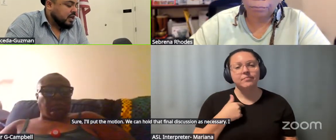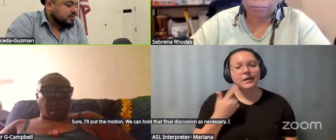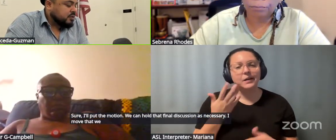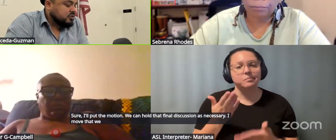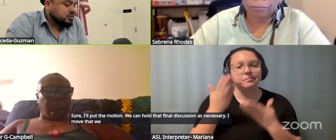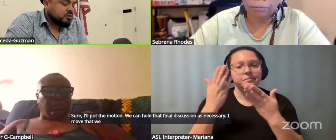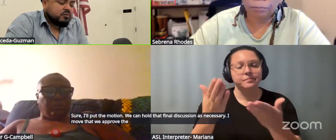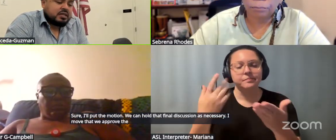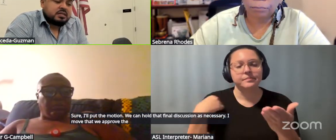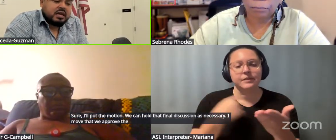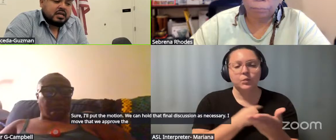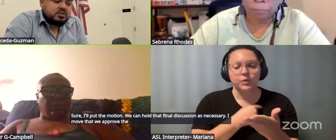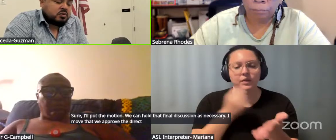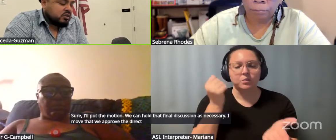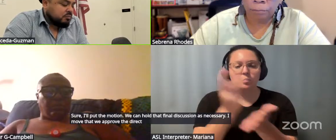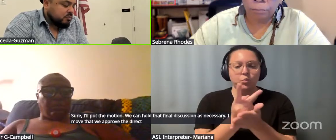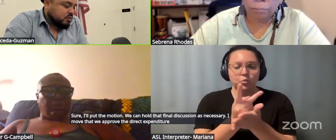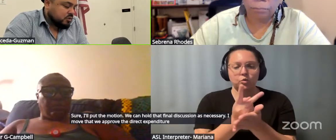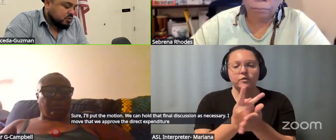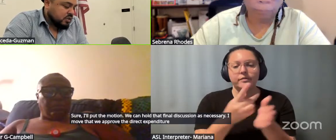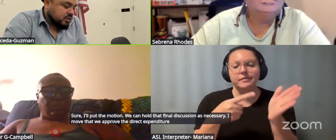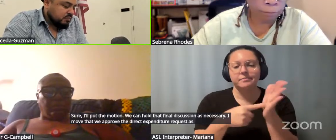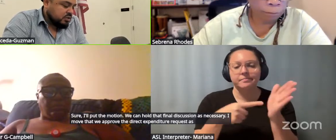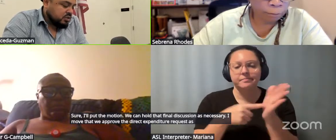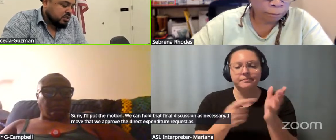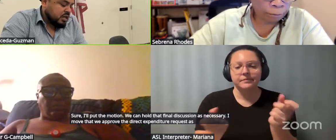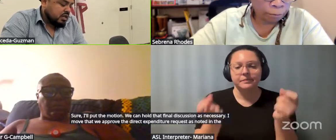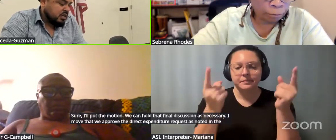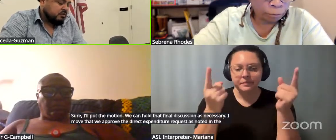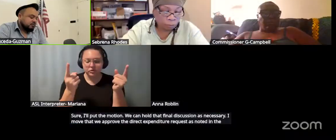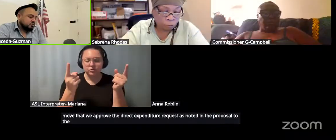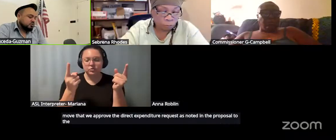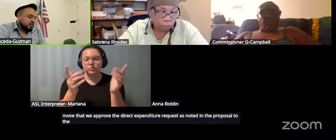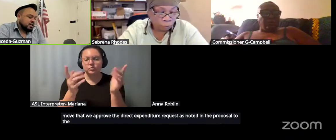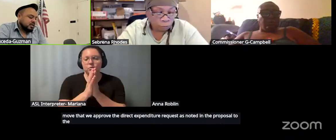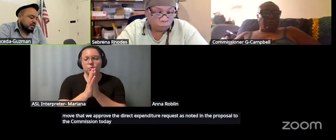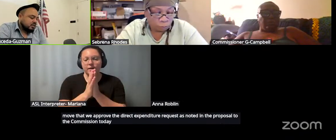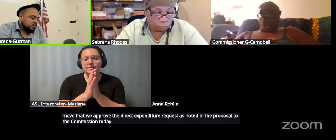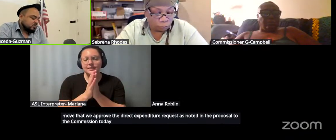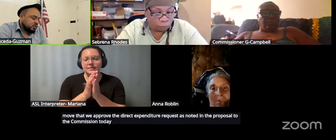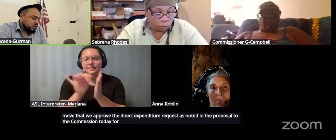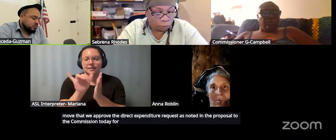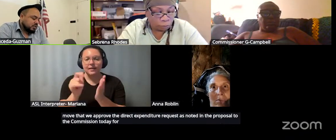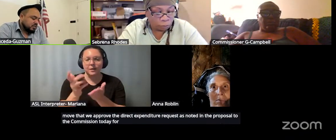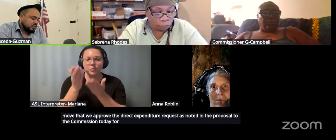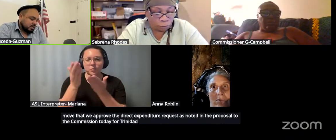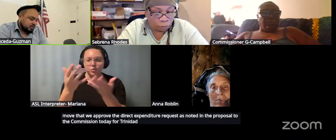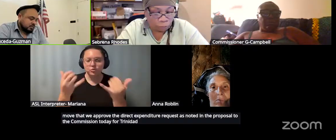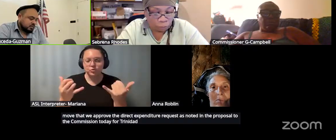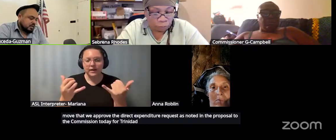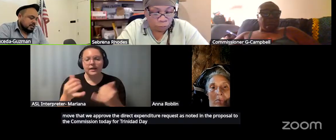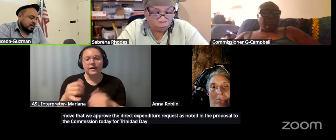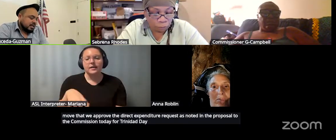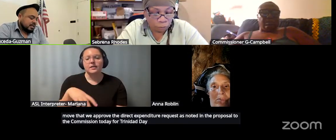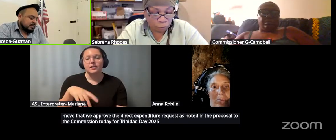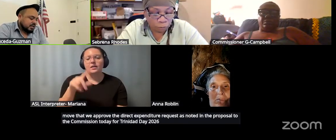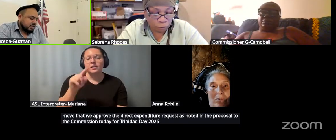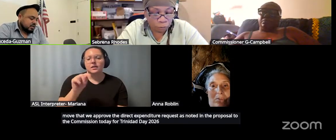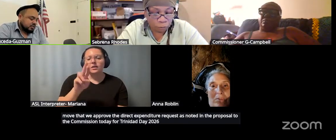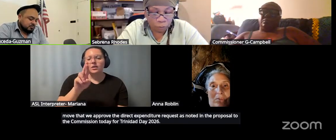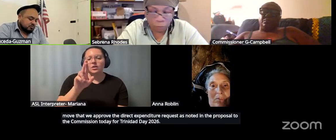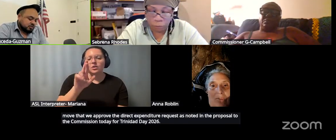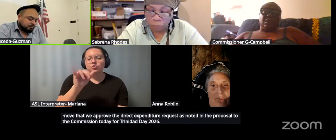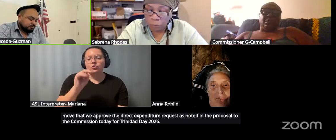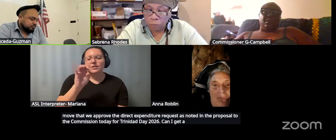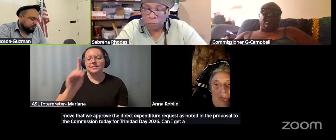the direct expenditure requests as noted in the proposal to the commission today for Trinidad Day 2026. Can I get a